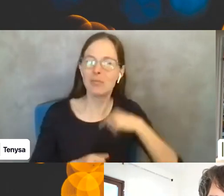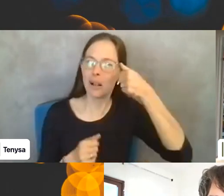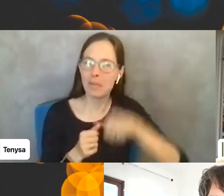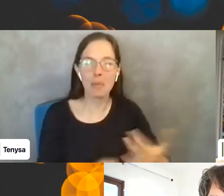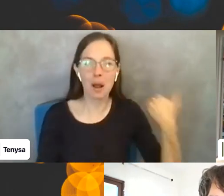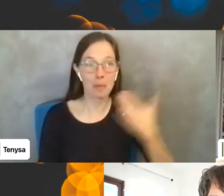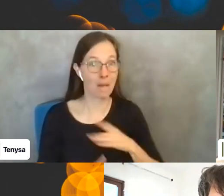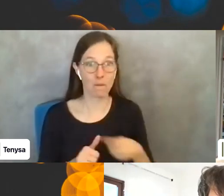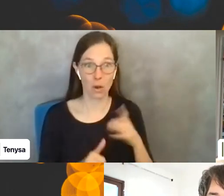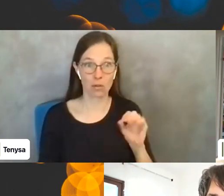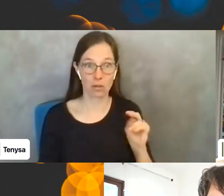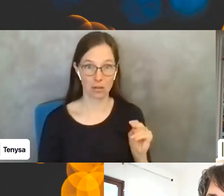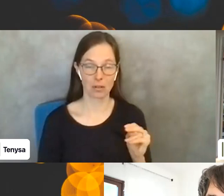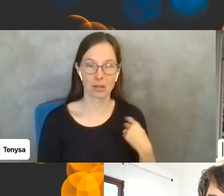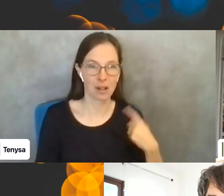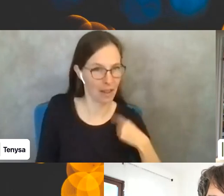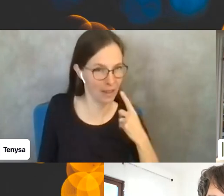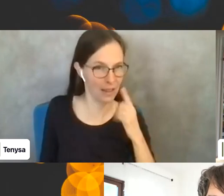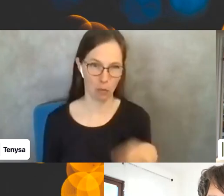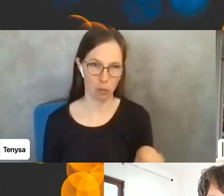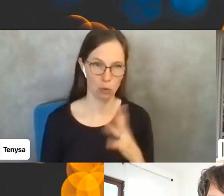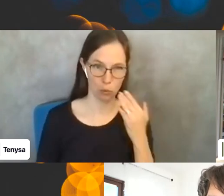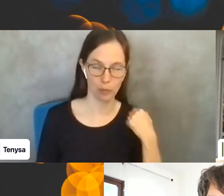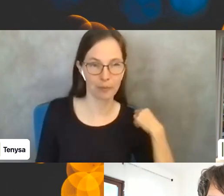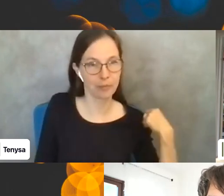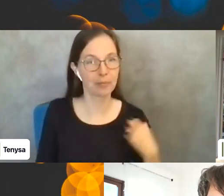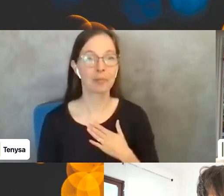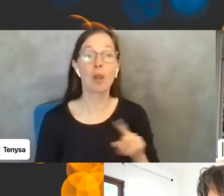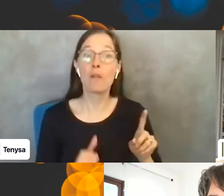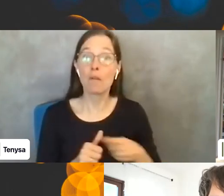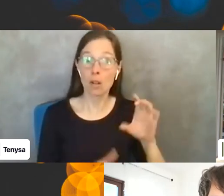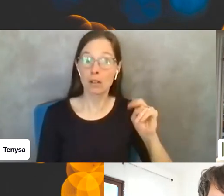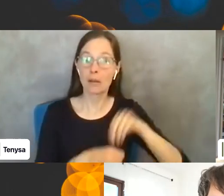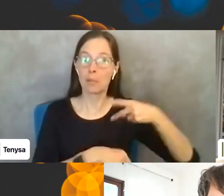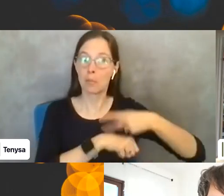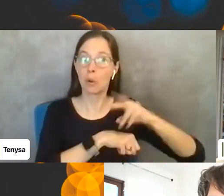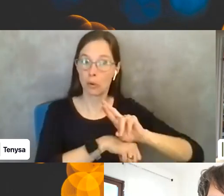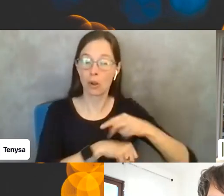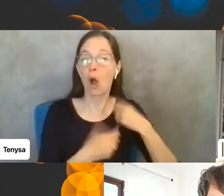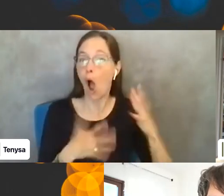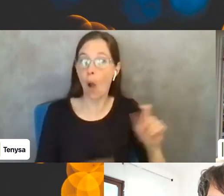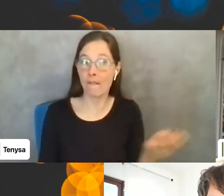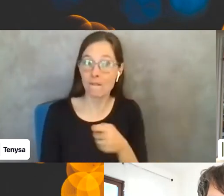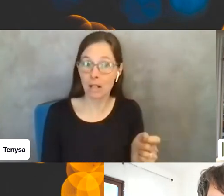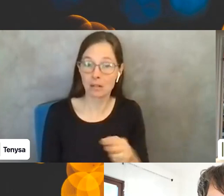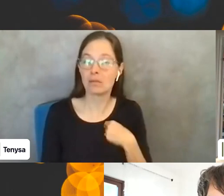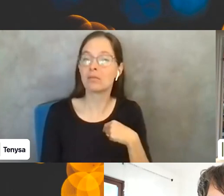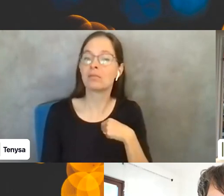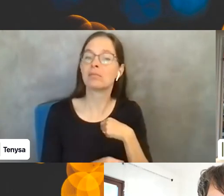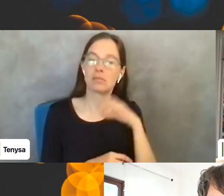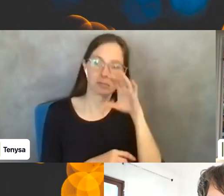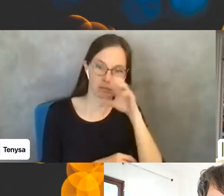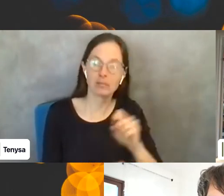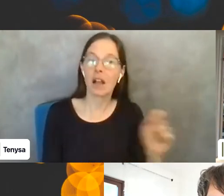first convention. I think some people already know about this, but my first convention was in Puerto Rico. I was already fencing, and I got into fencing because